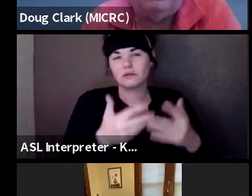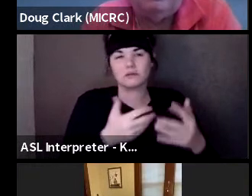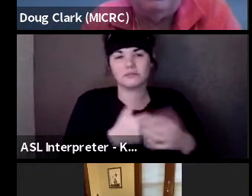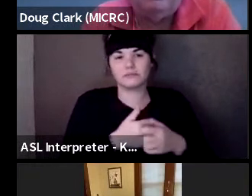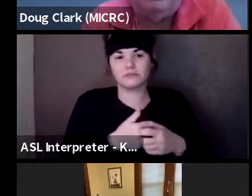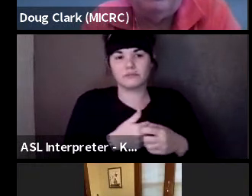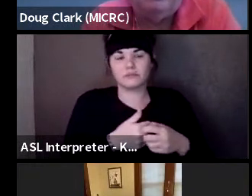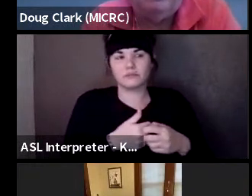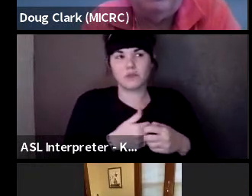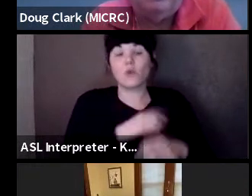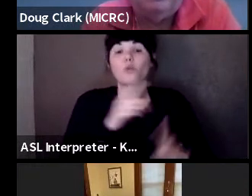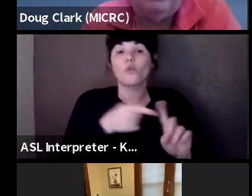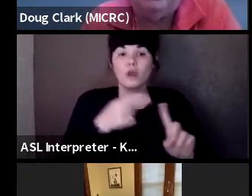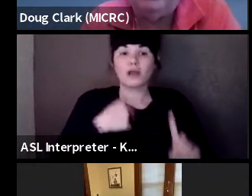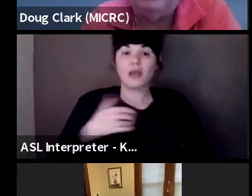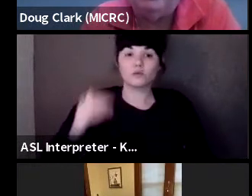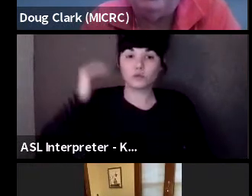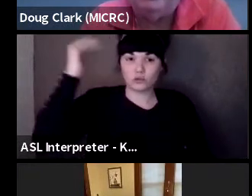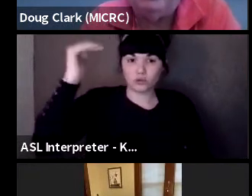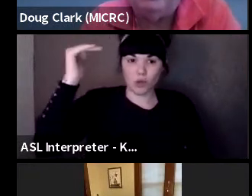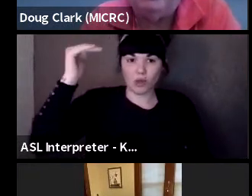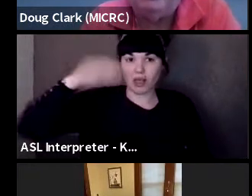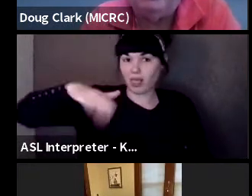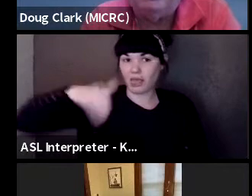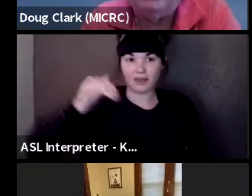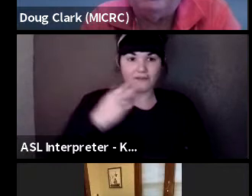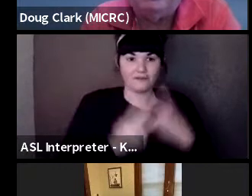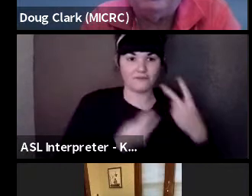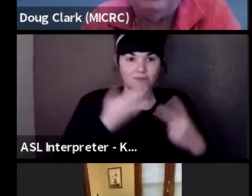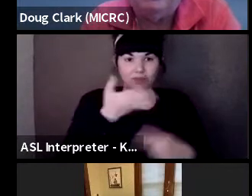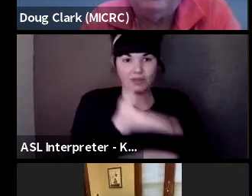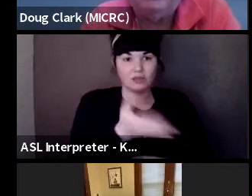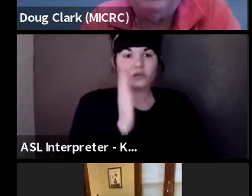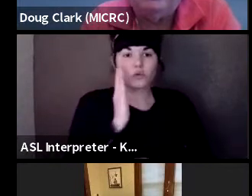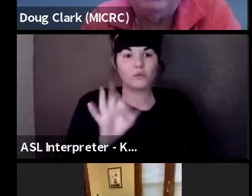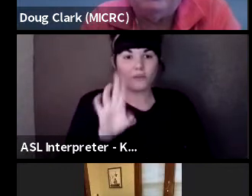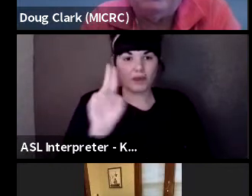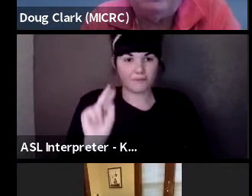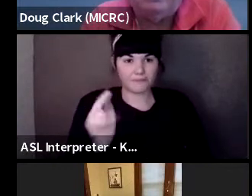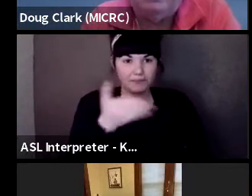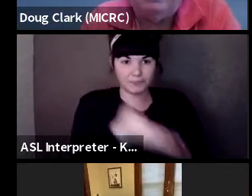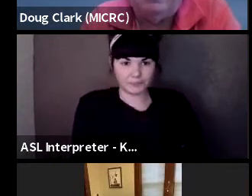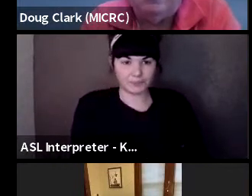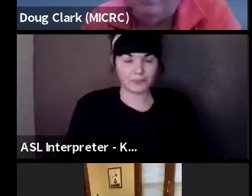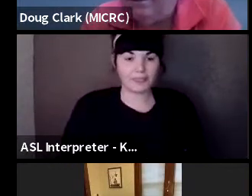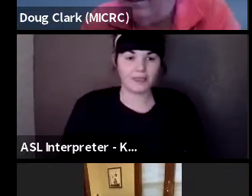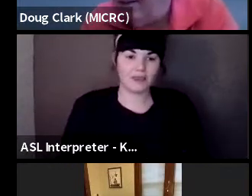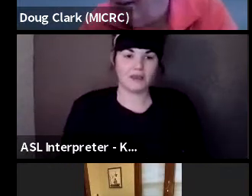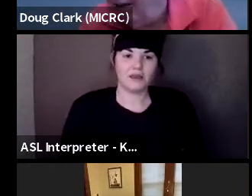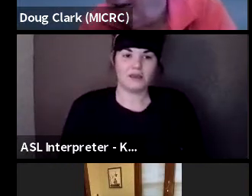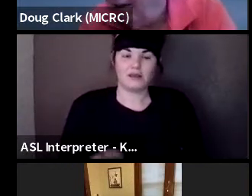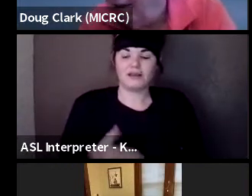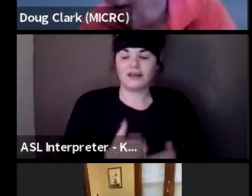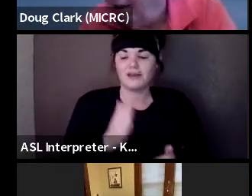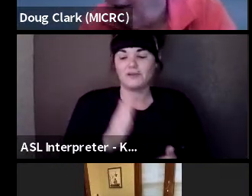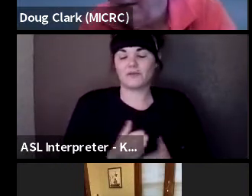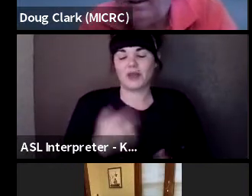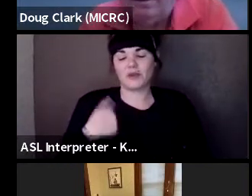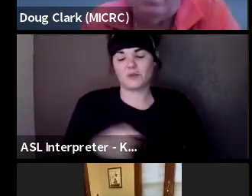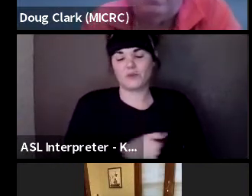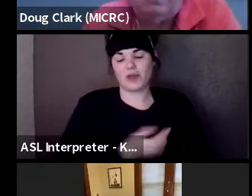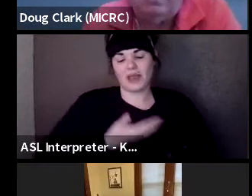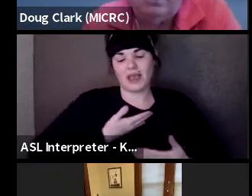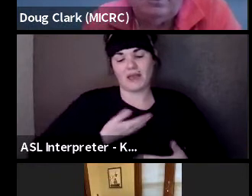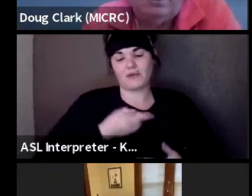as an adult, I should say. So I'm gonna have a lot of fun up there. All right, and we're happy that you can be there with us.